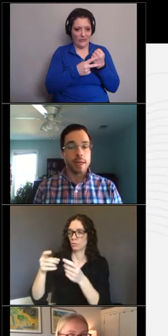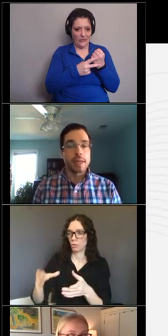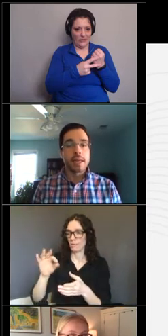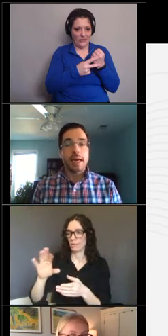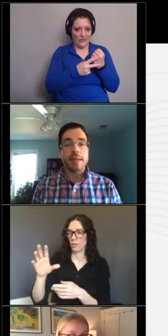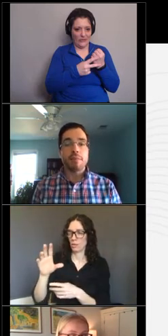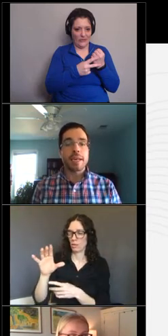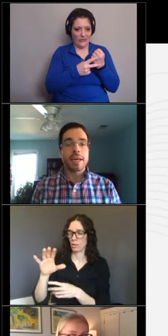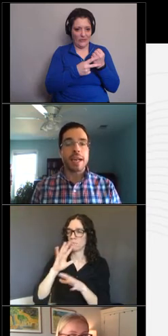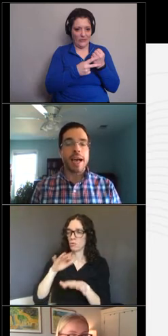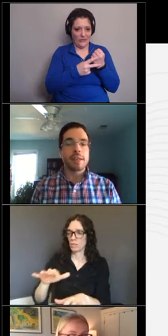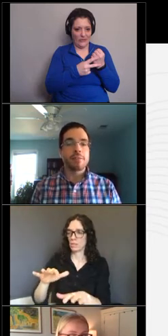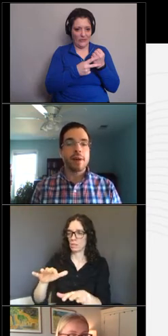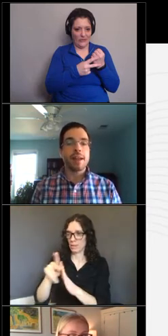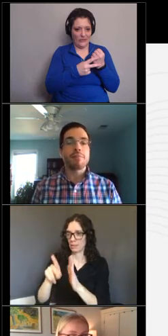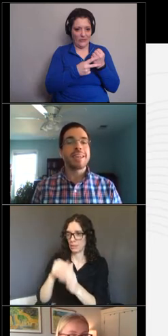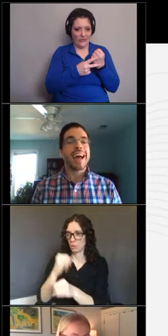in Florida, and